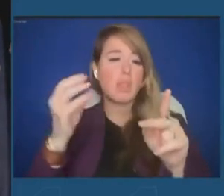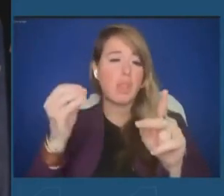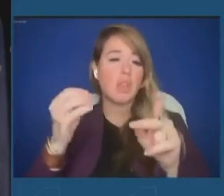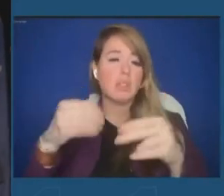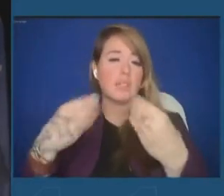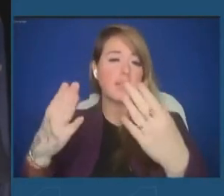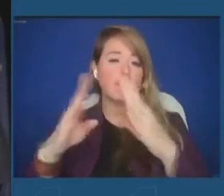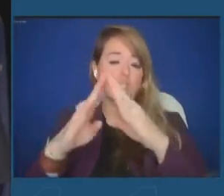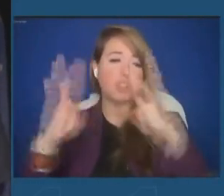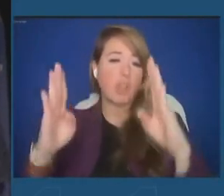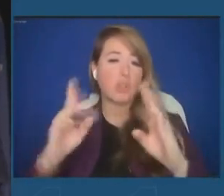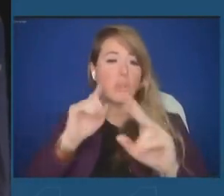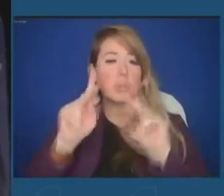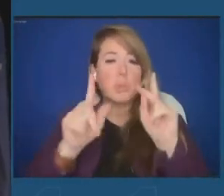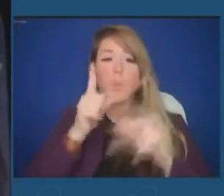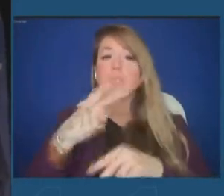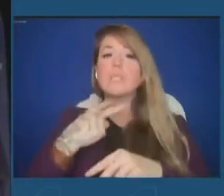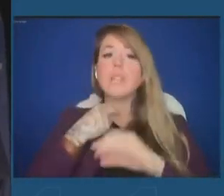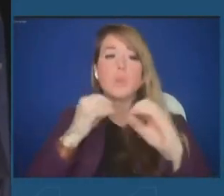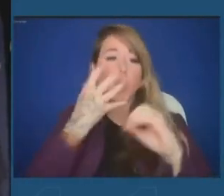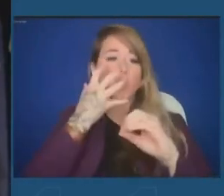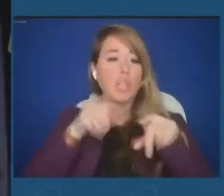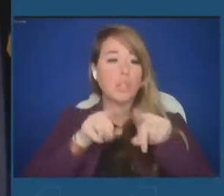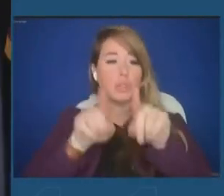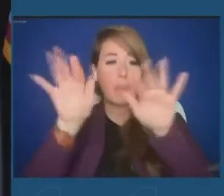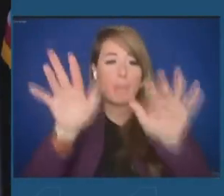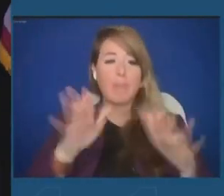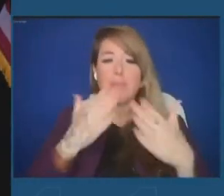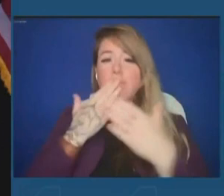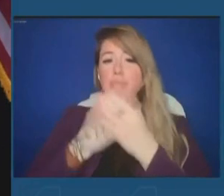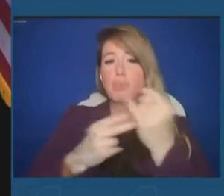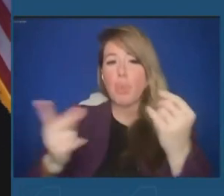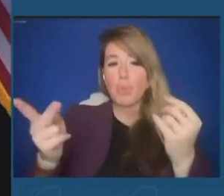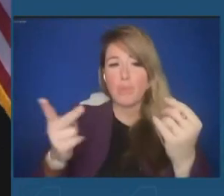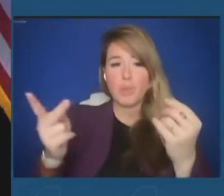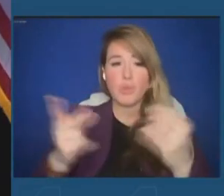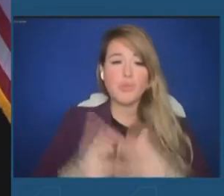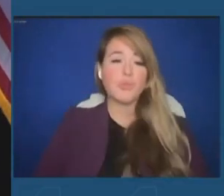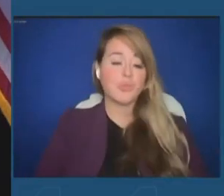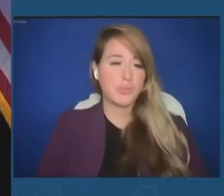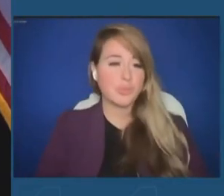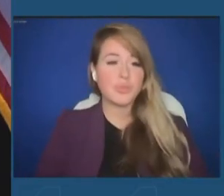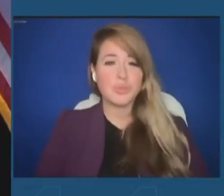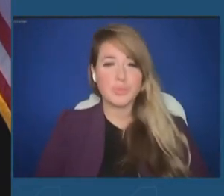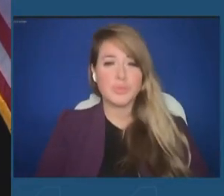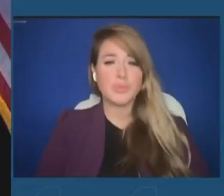and without heat over the course of the blizzard. Thank you both, Muhammad, Manik, and Muhammad.